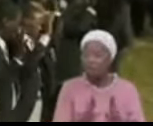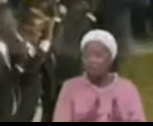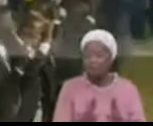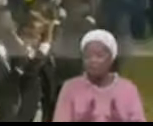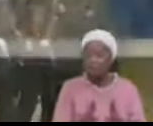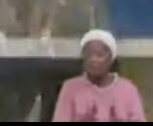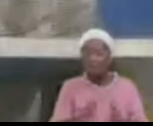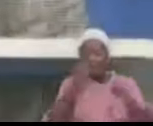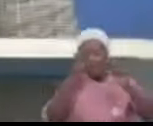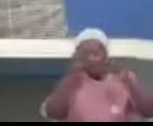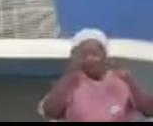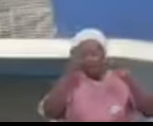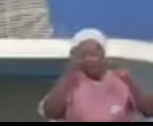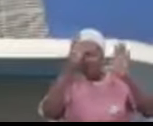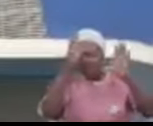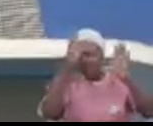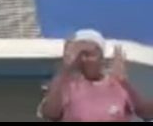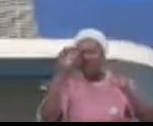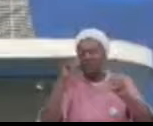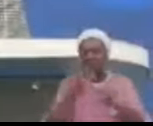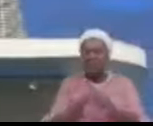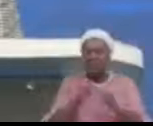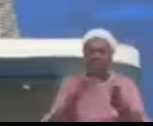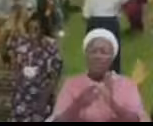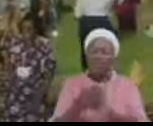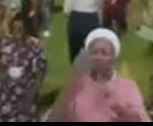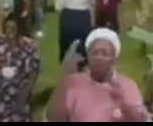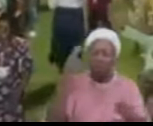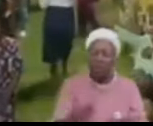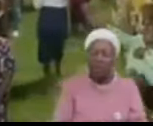Father, in Jesus' name,